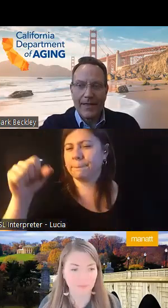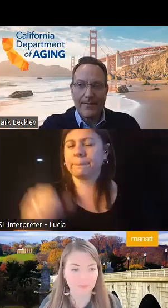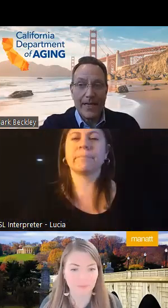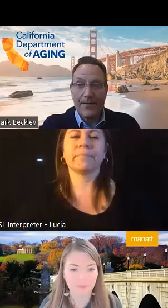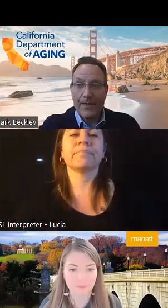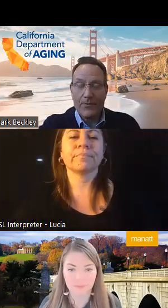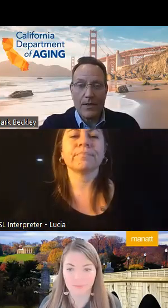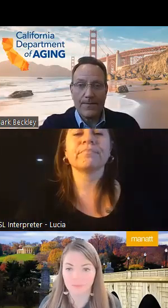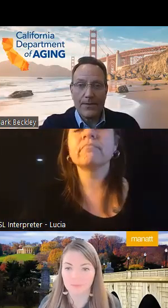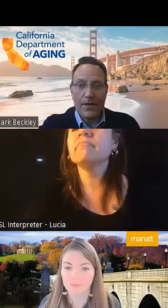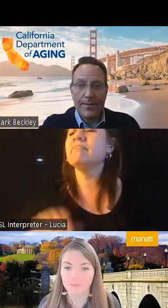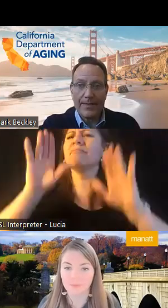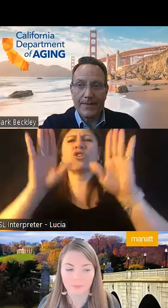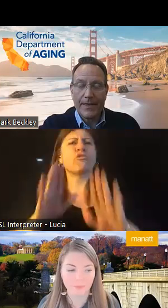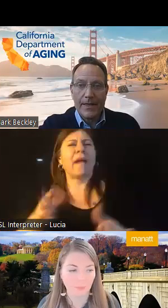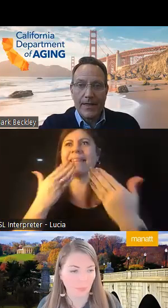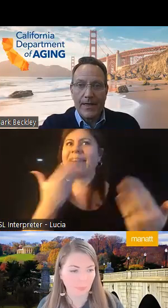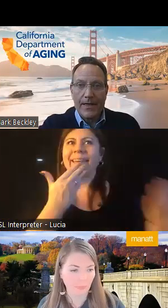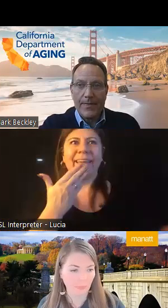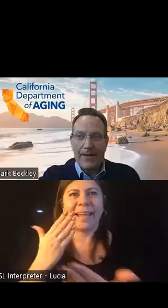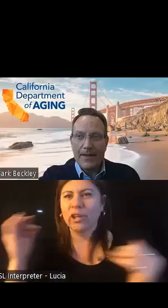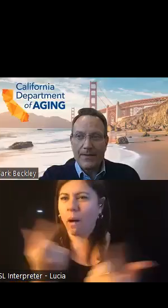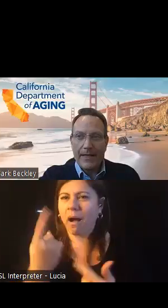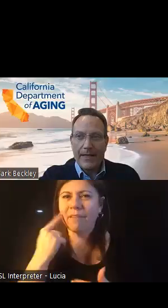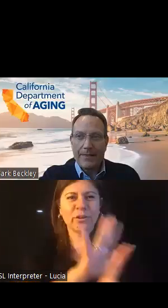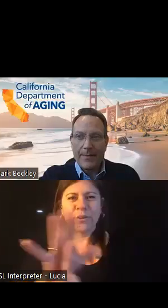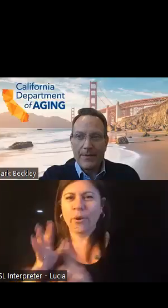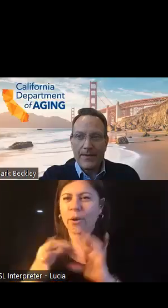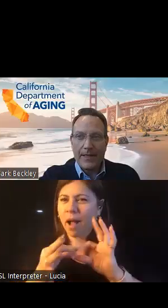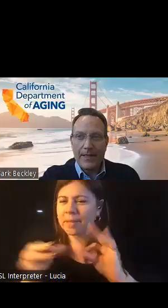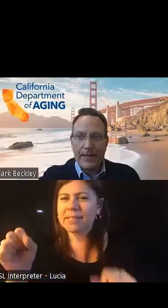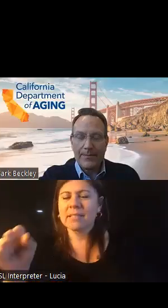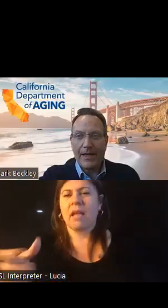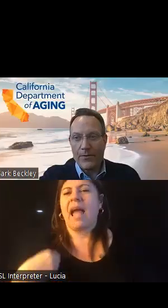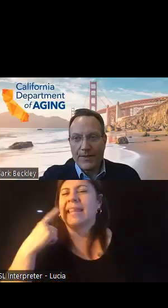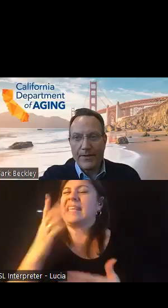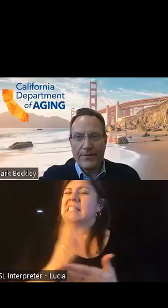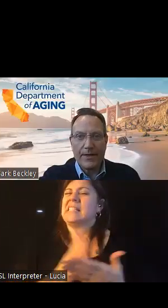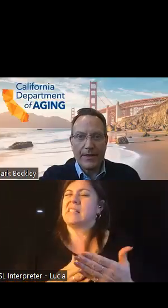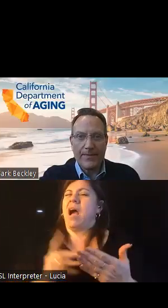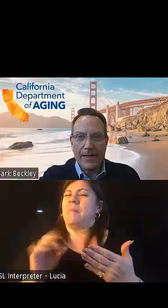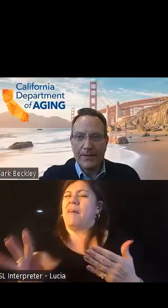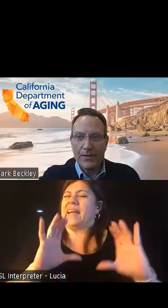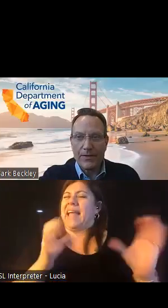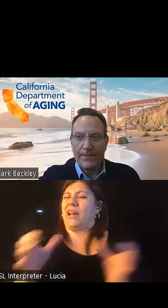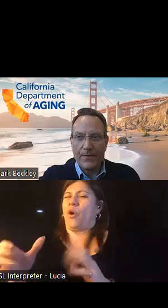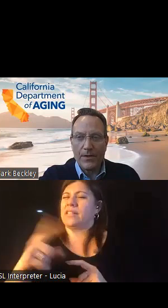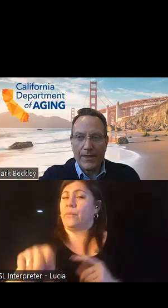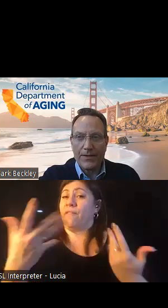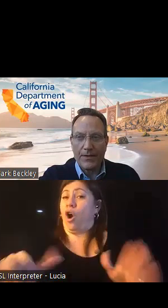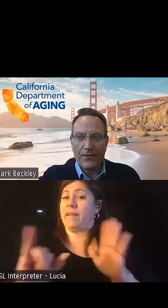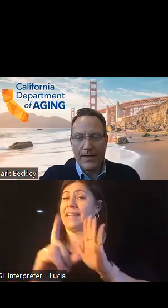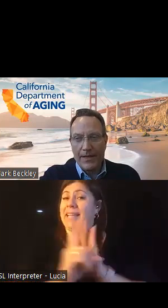Great. Yeah, thank you all for your comments. I think that some of the categories that you've identified could